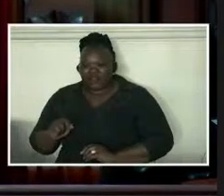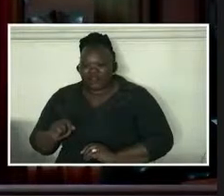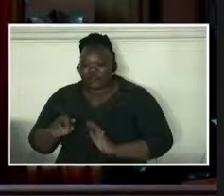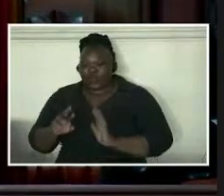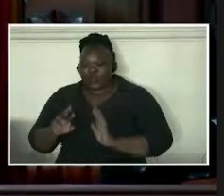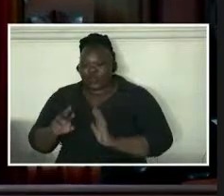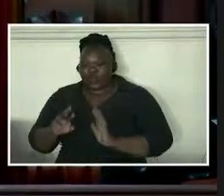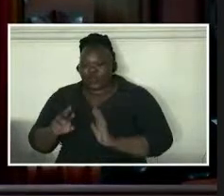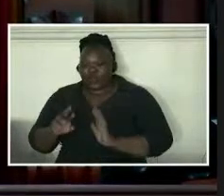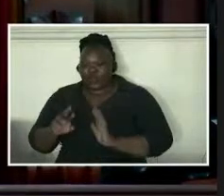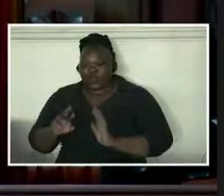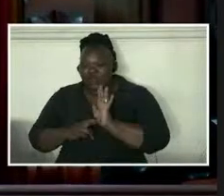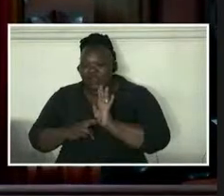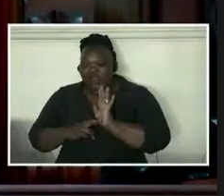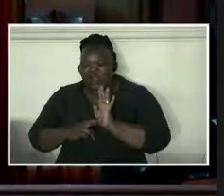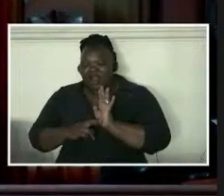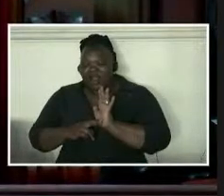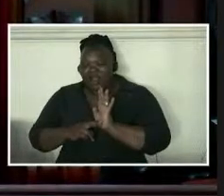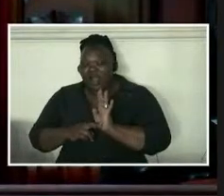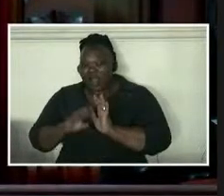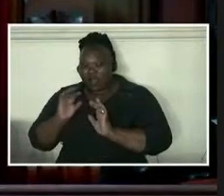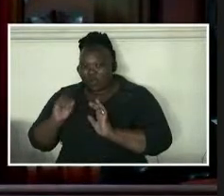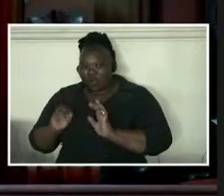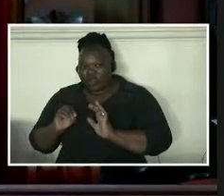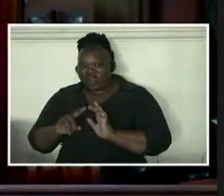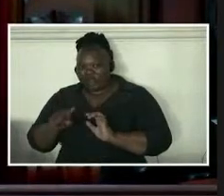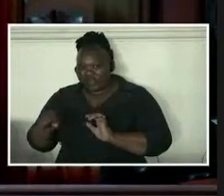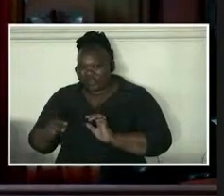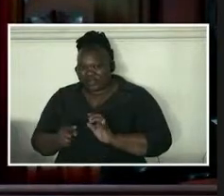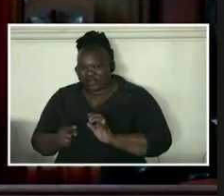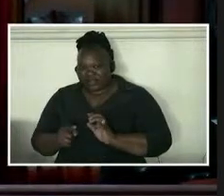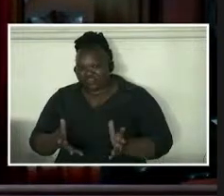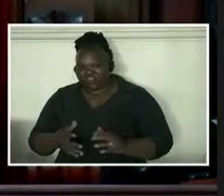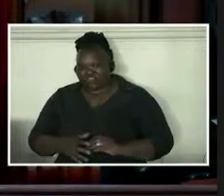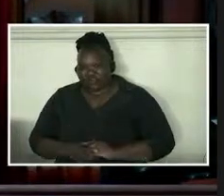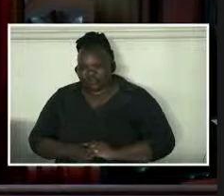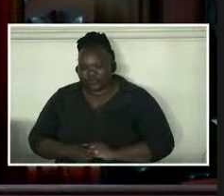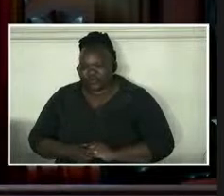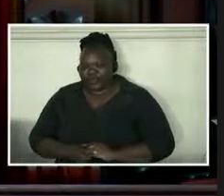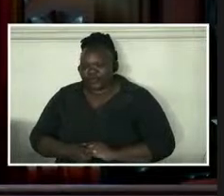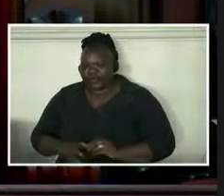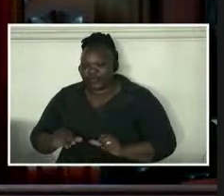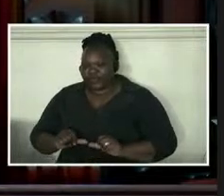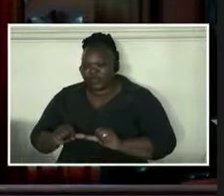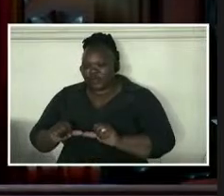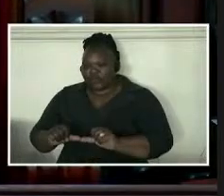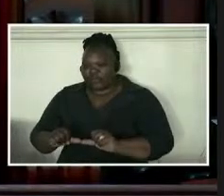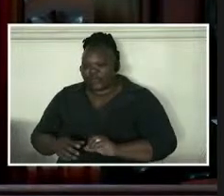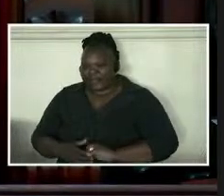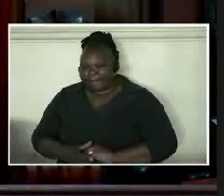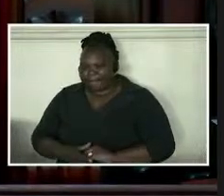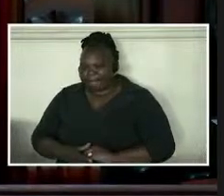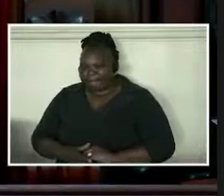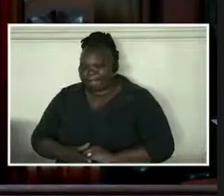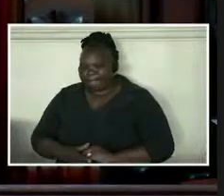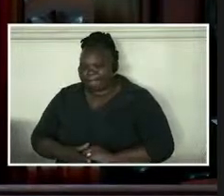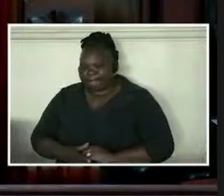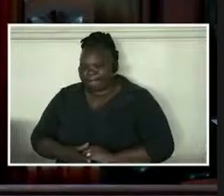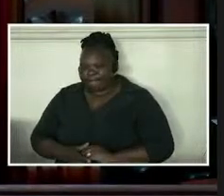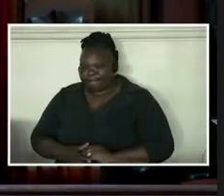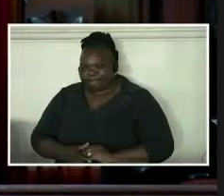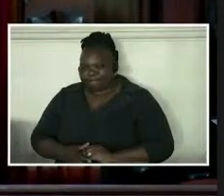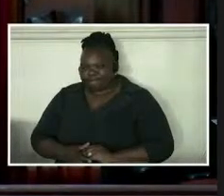providing for such situations so we are moving on with our debate